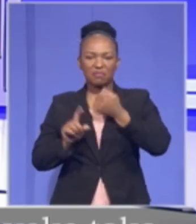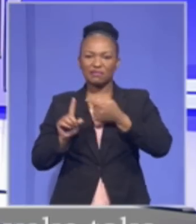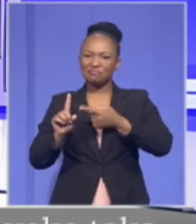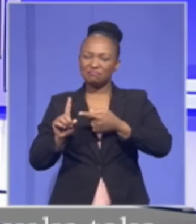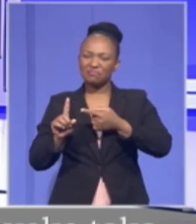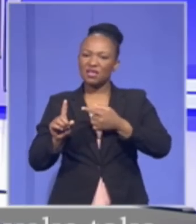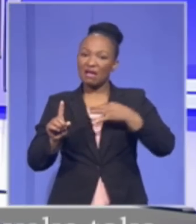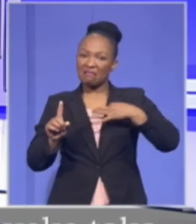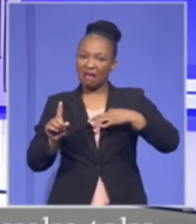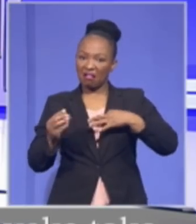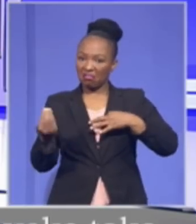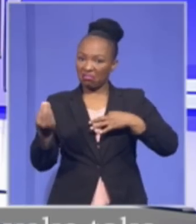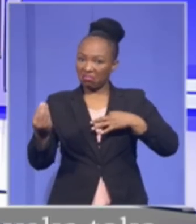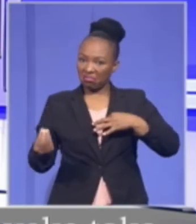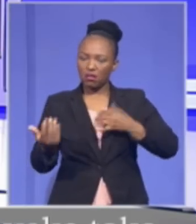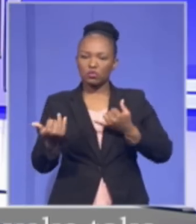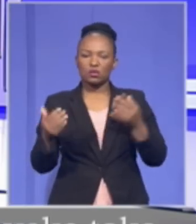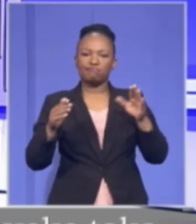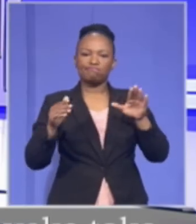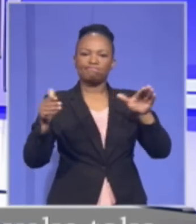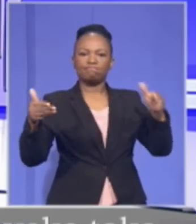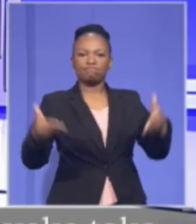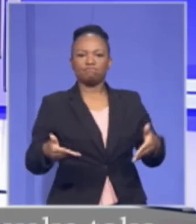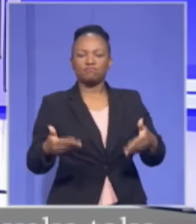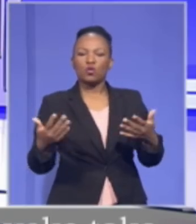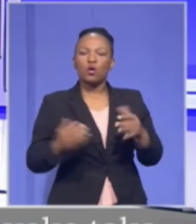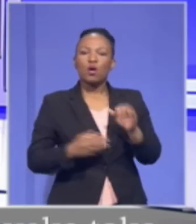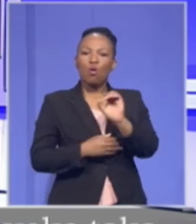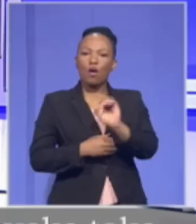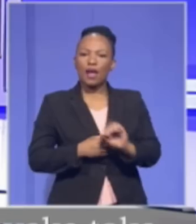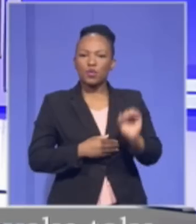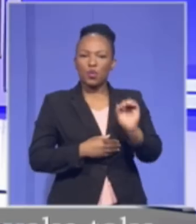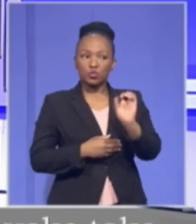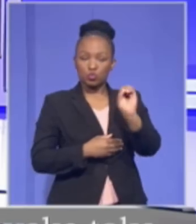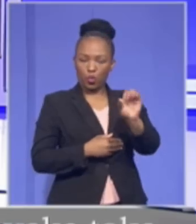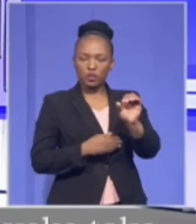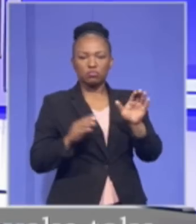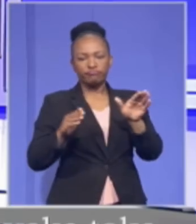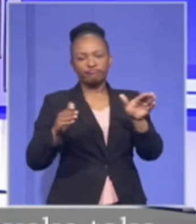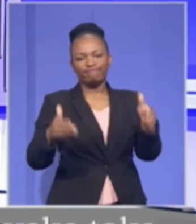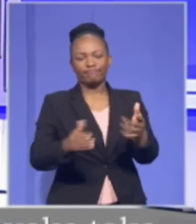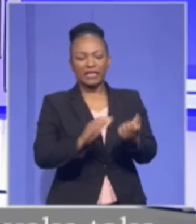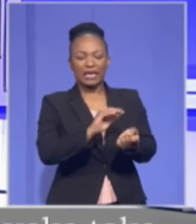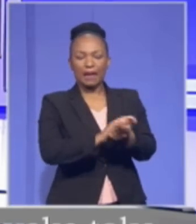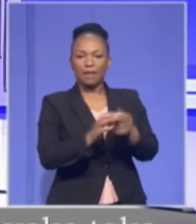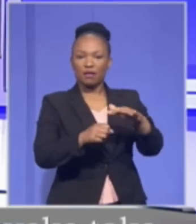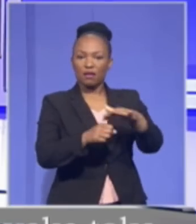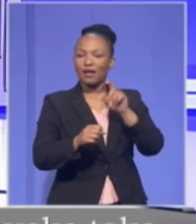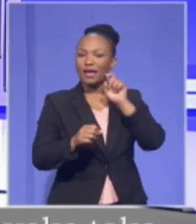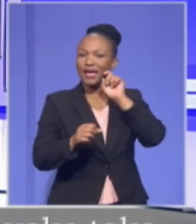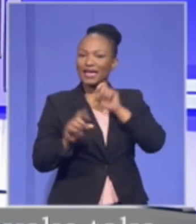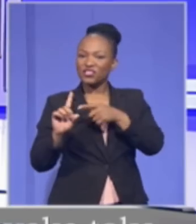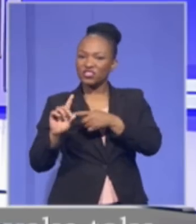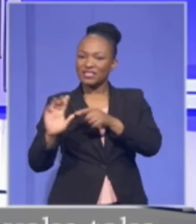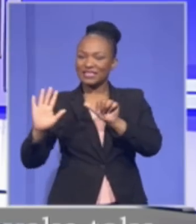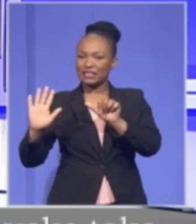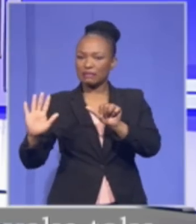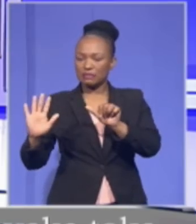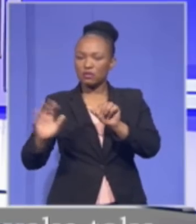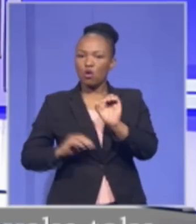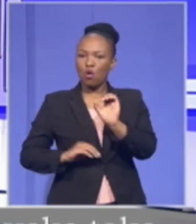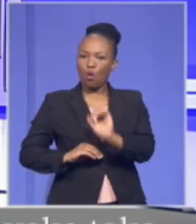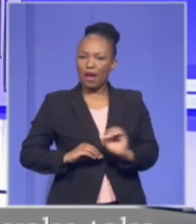tirelong ya poloko yeo e bego e swaretšwe ka holong ya setšhaba ya Orlando ka Soweto. Ngwana yo wa mengwaga e 6 go tšwa ka Orlando go la